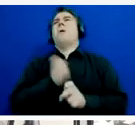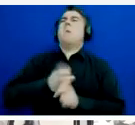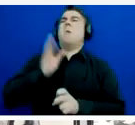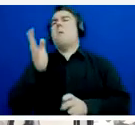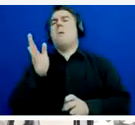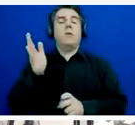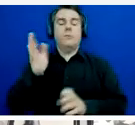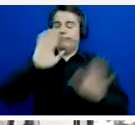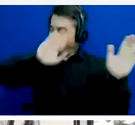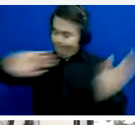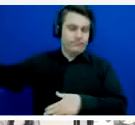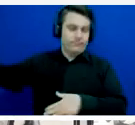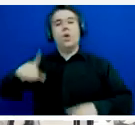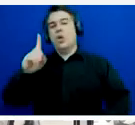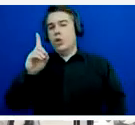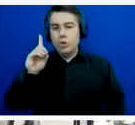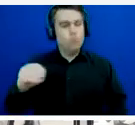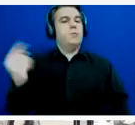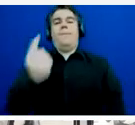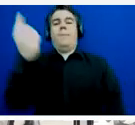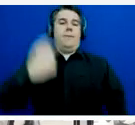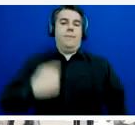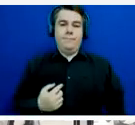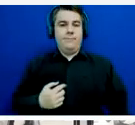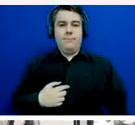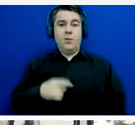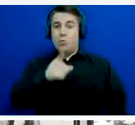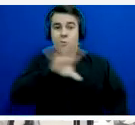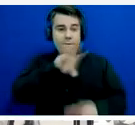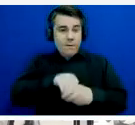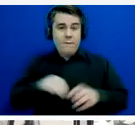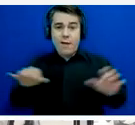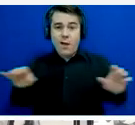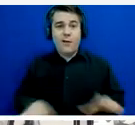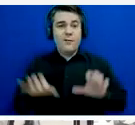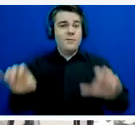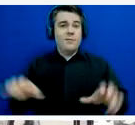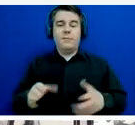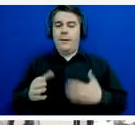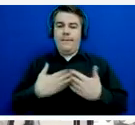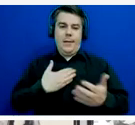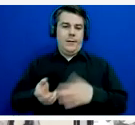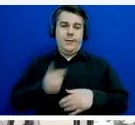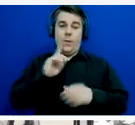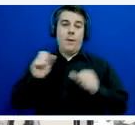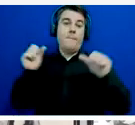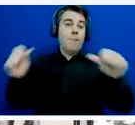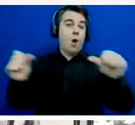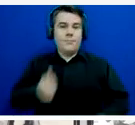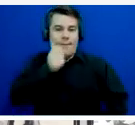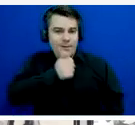do something. Because if you get into activity, even if it's just posting every day,